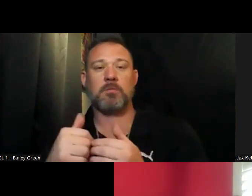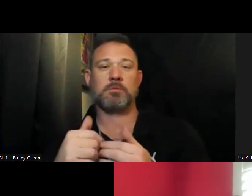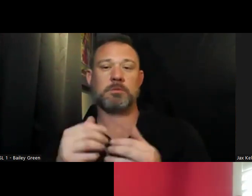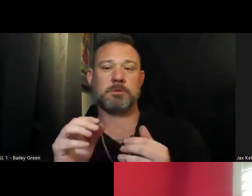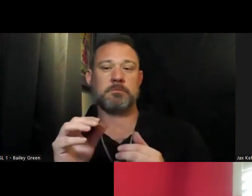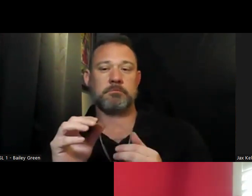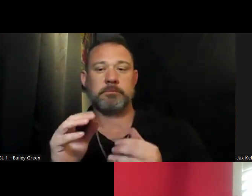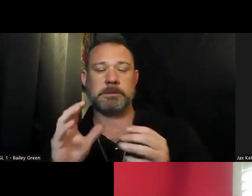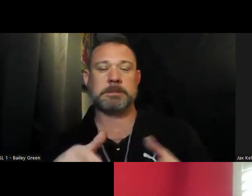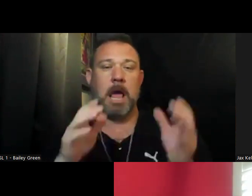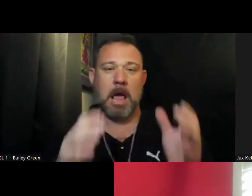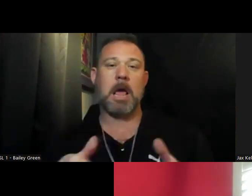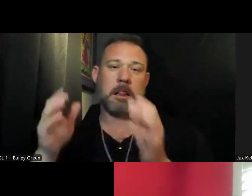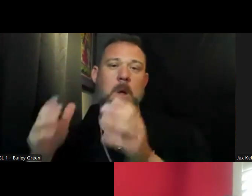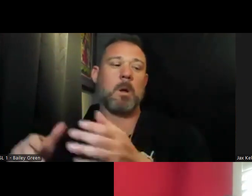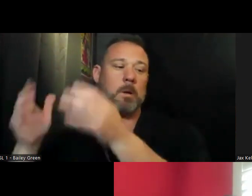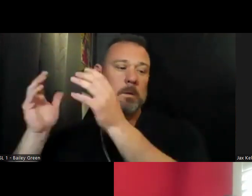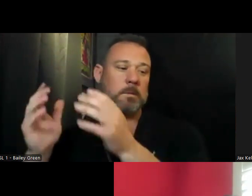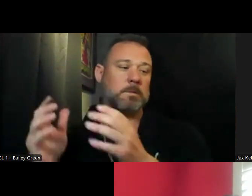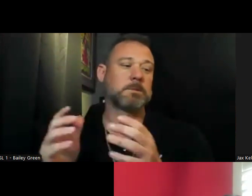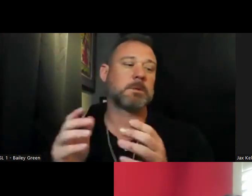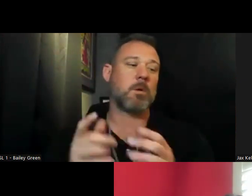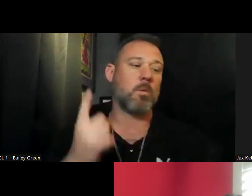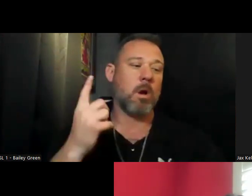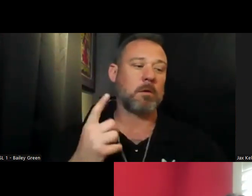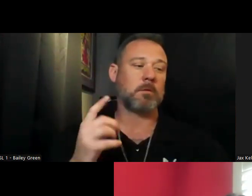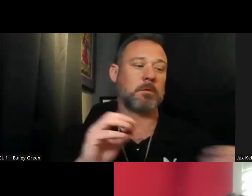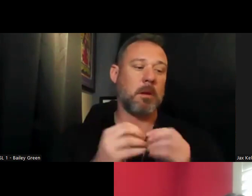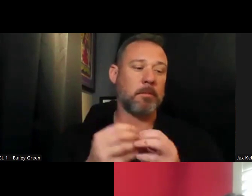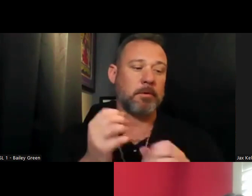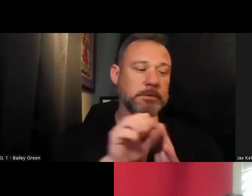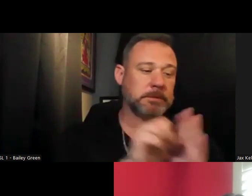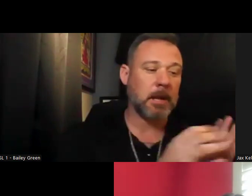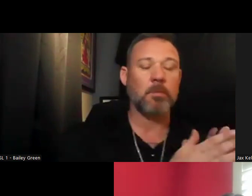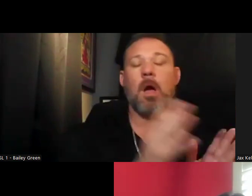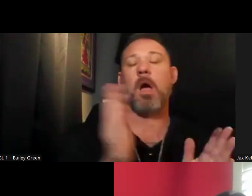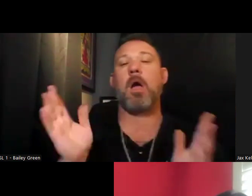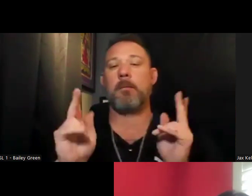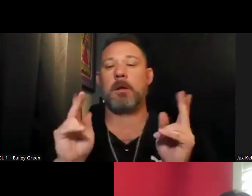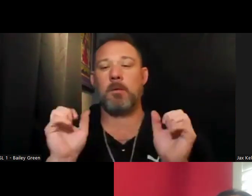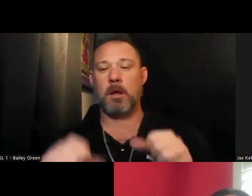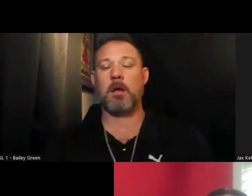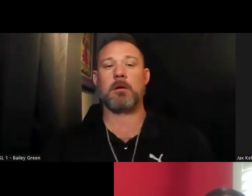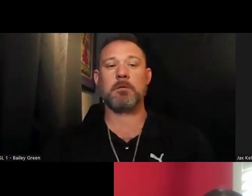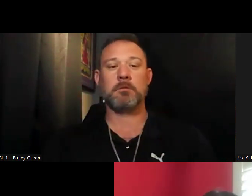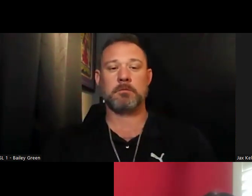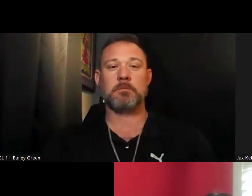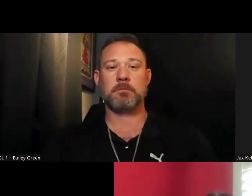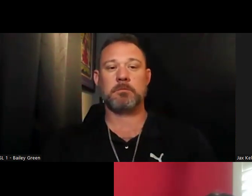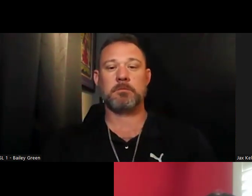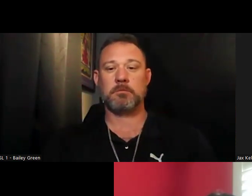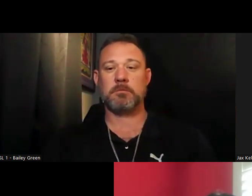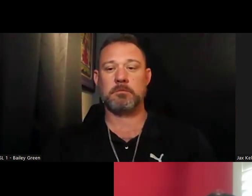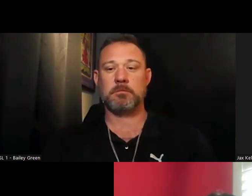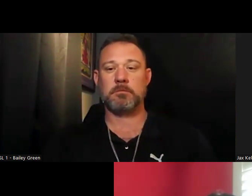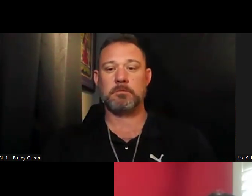silos and have one number statewide where people can report elder